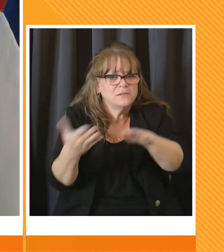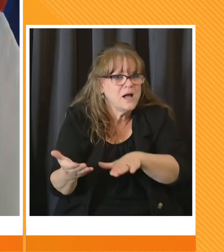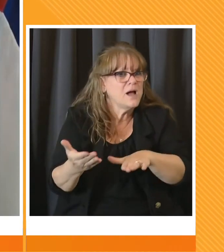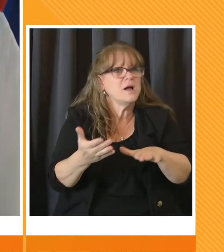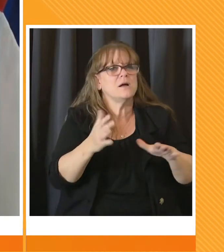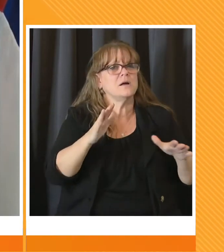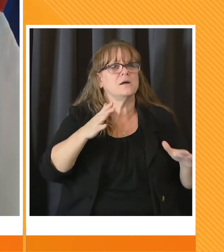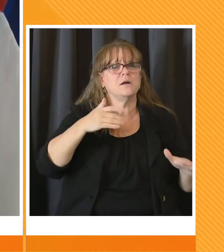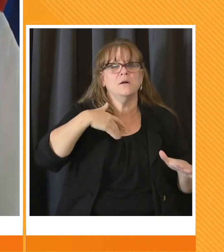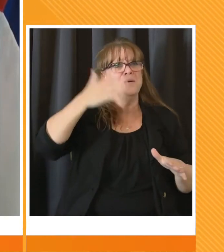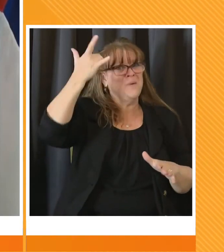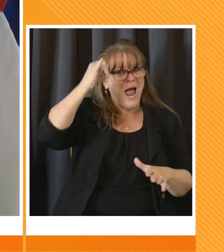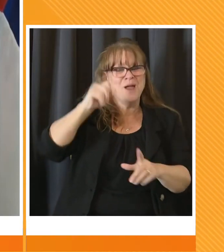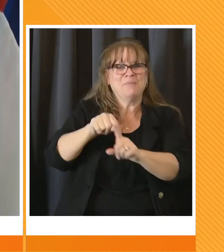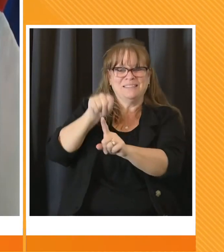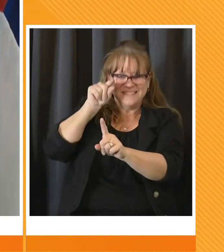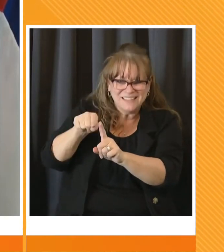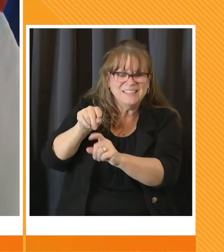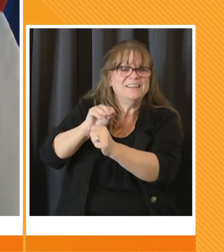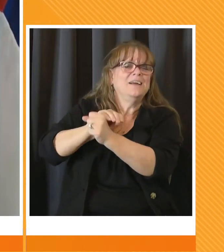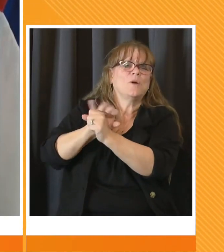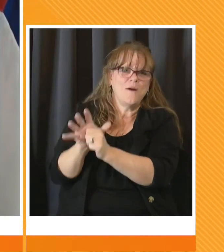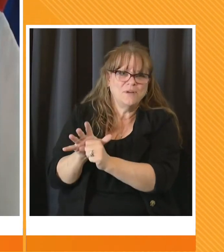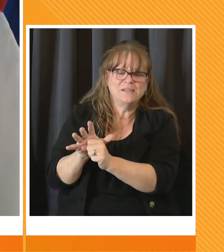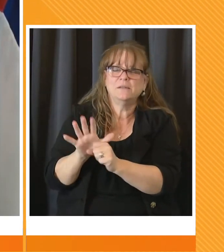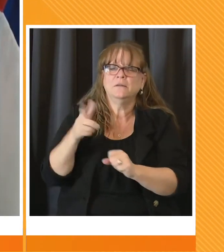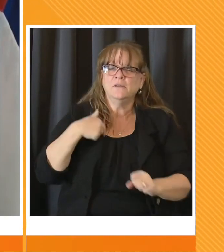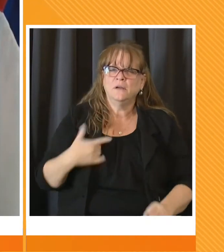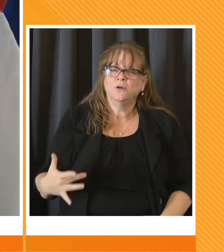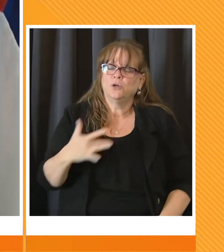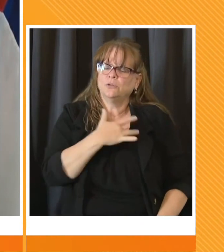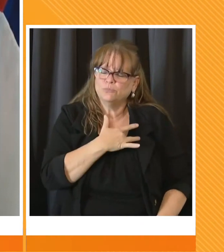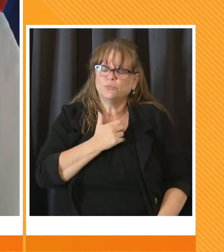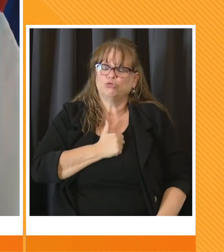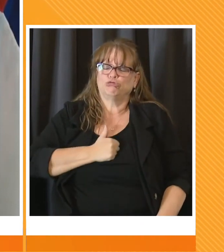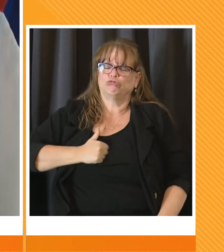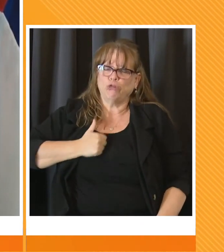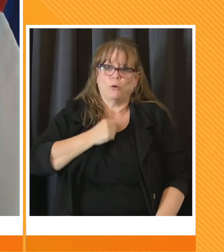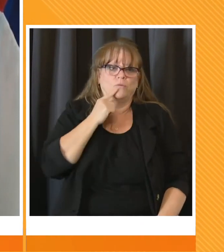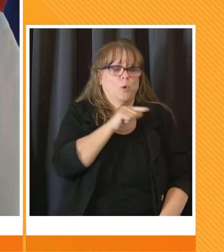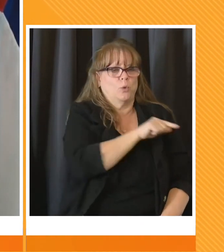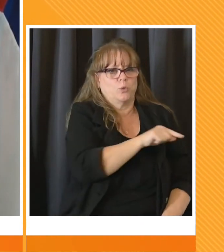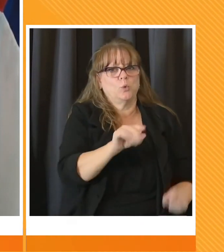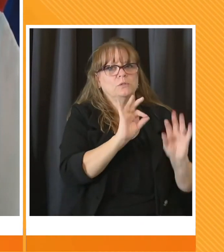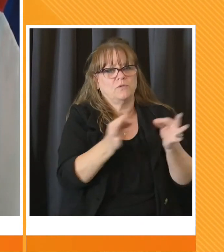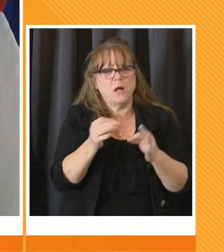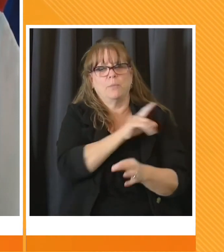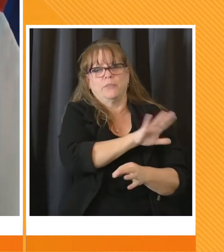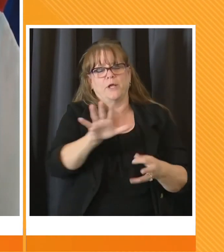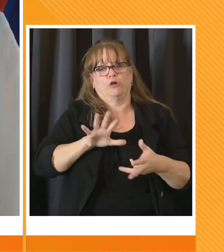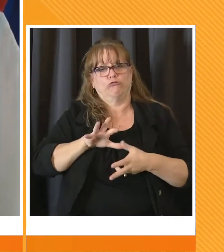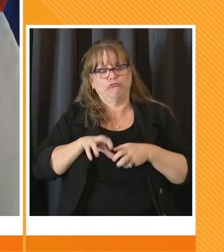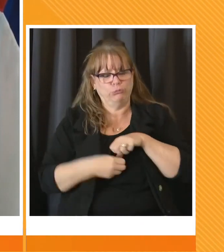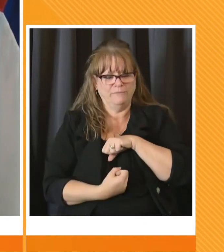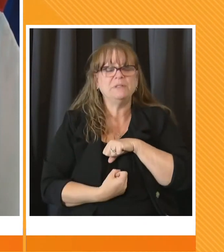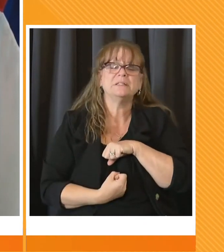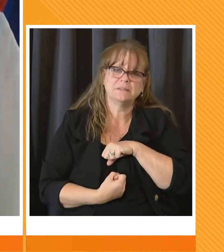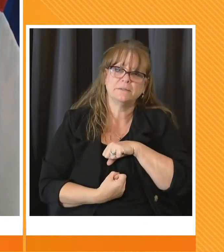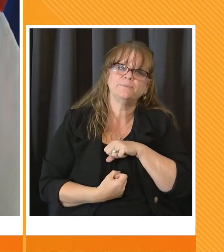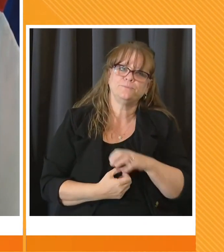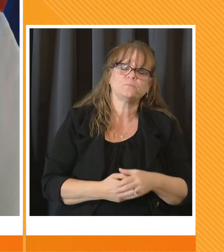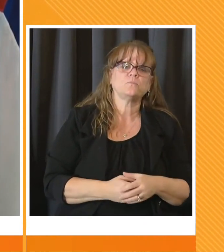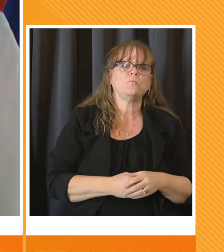loss, in whatever form that loss takes. Now we're looking towards the next important, optimistic,